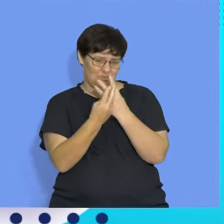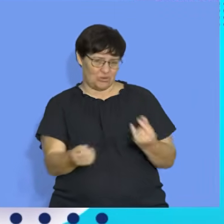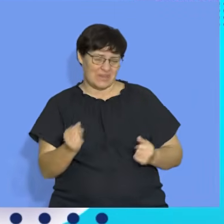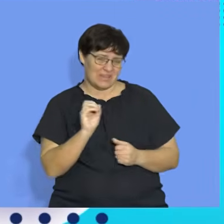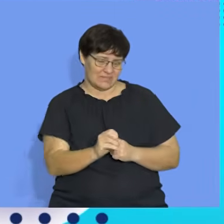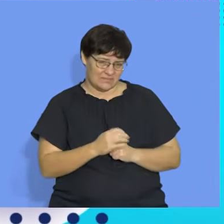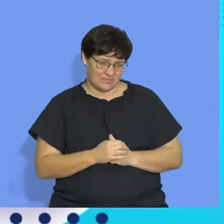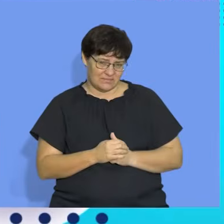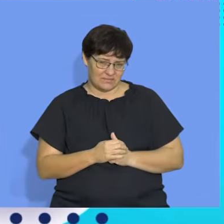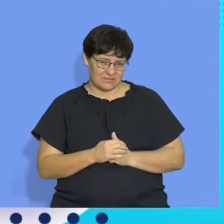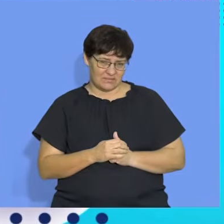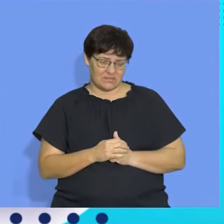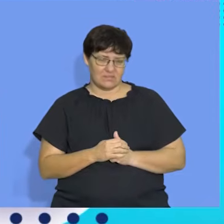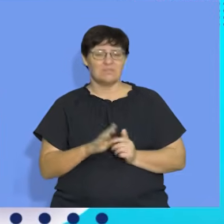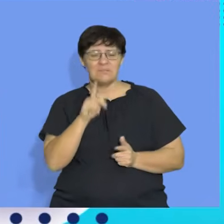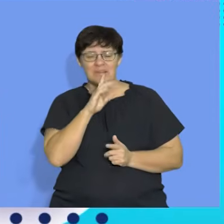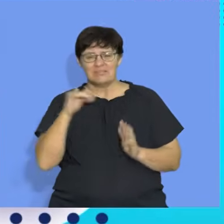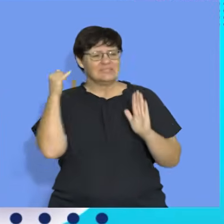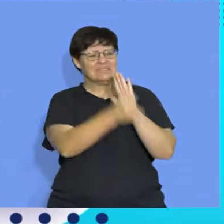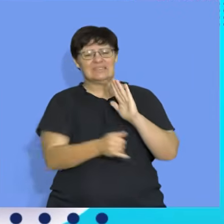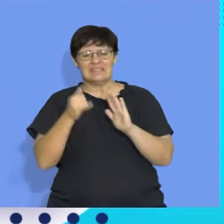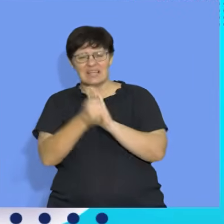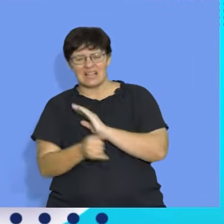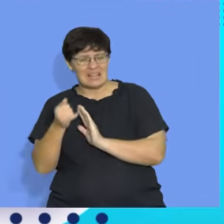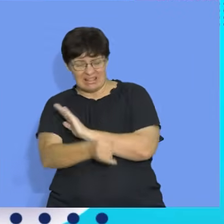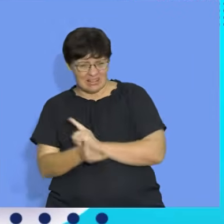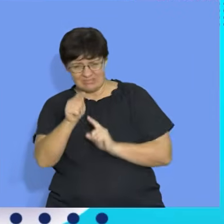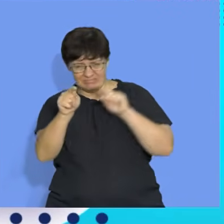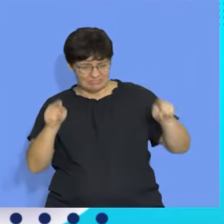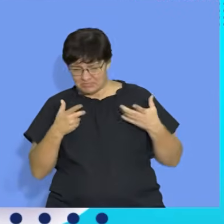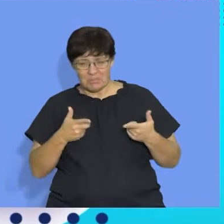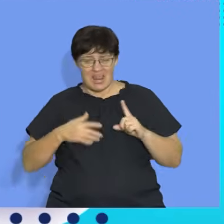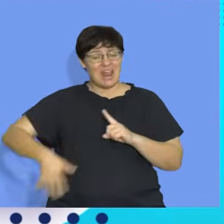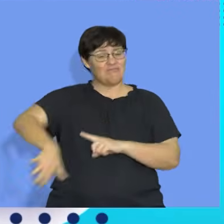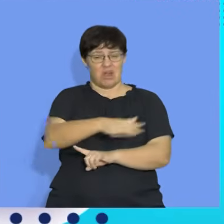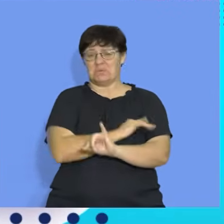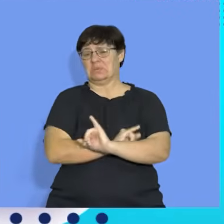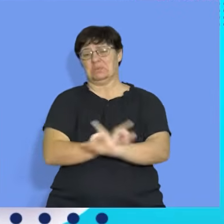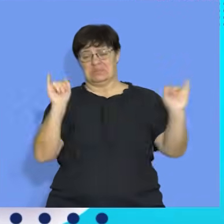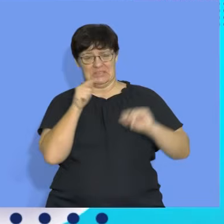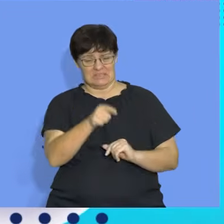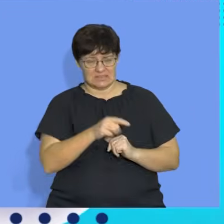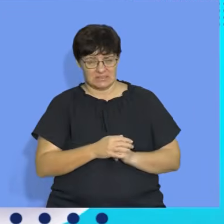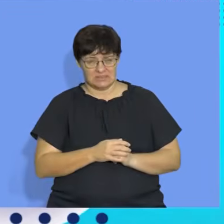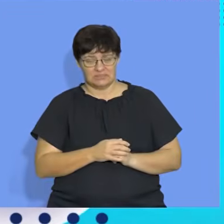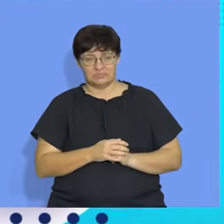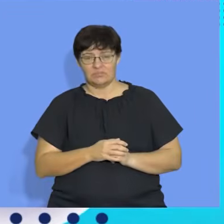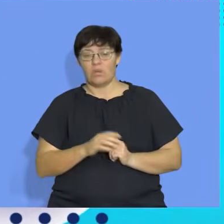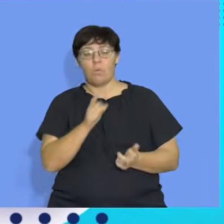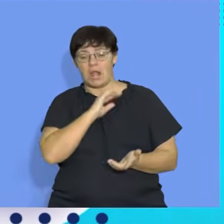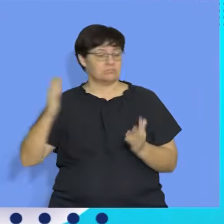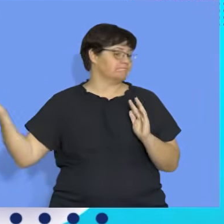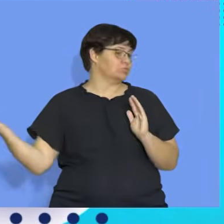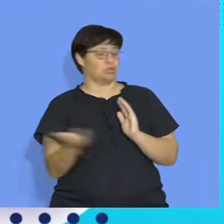plant actually kills the things around it, and it's not good for our environment. So what we want to do is, we don't always want to chop